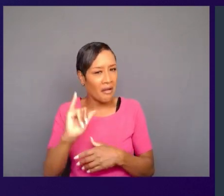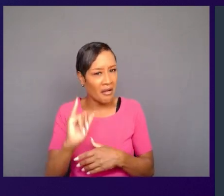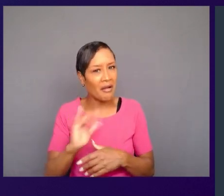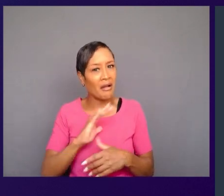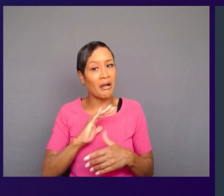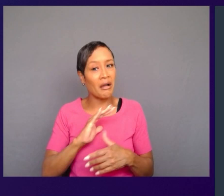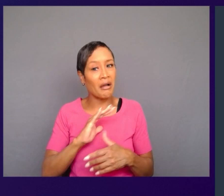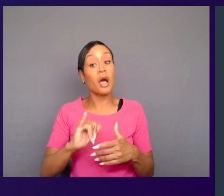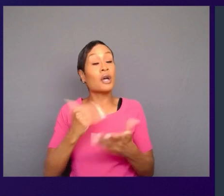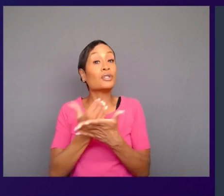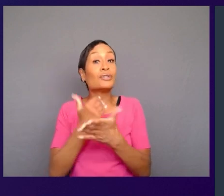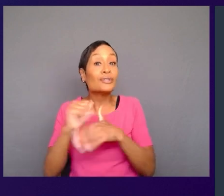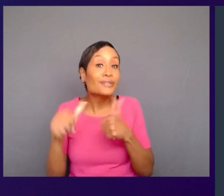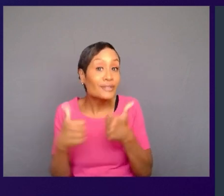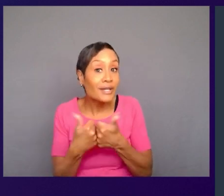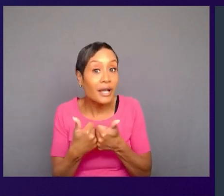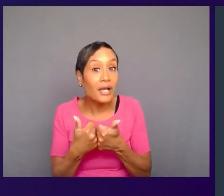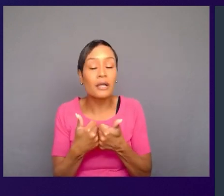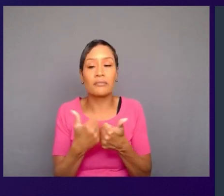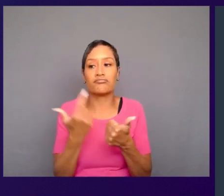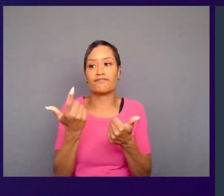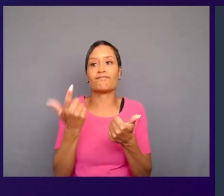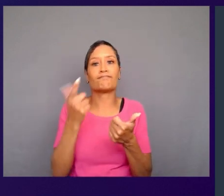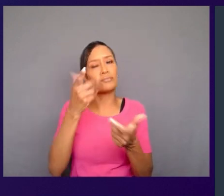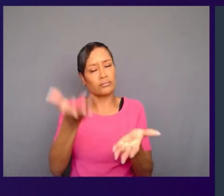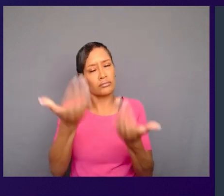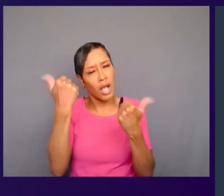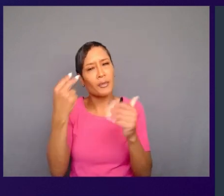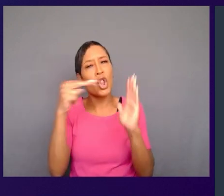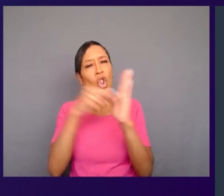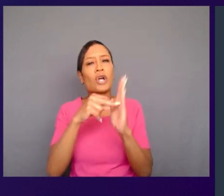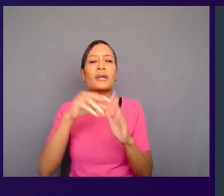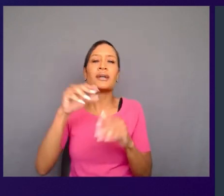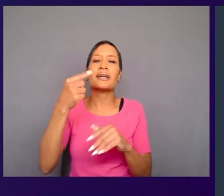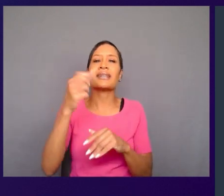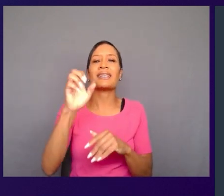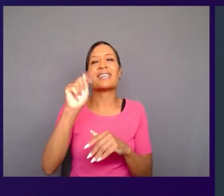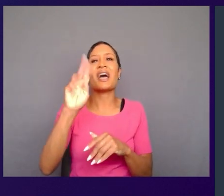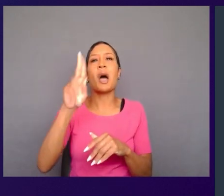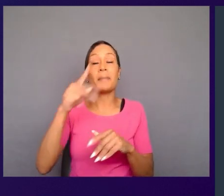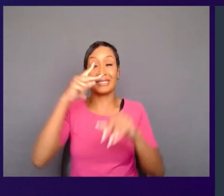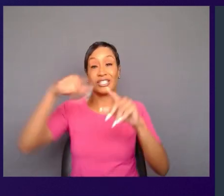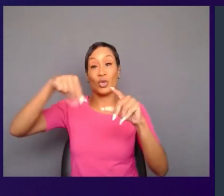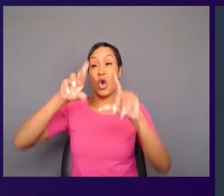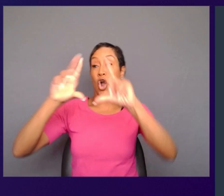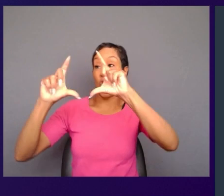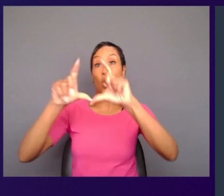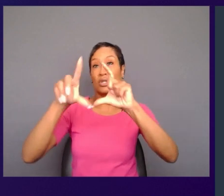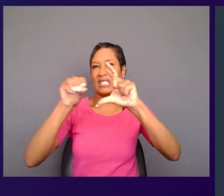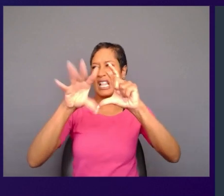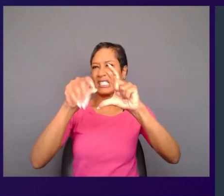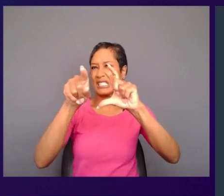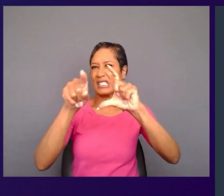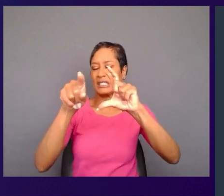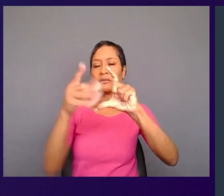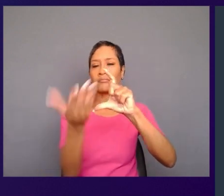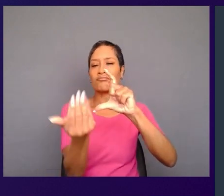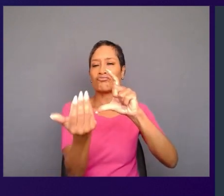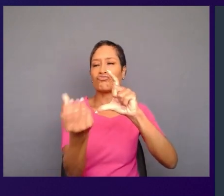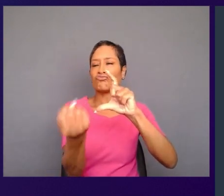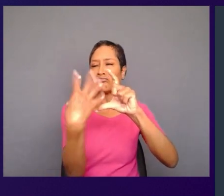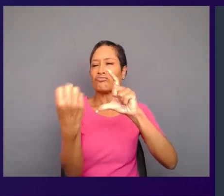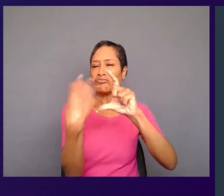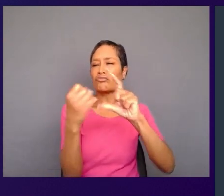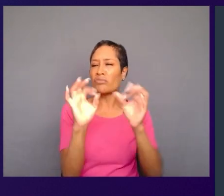as well as new challenges. Please come and check out our GitHub page using this QR code that you have on screen and contribute your